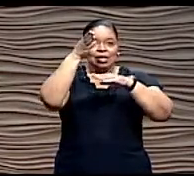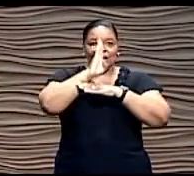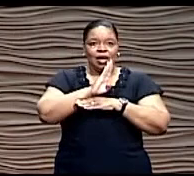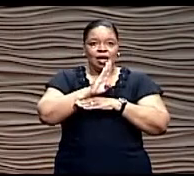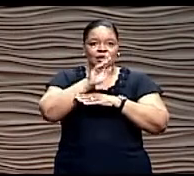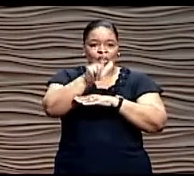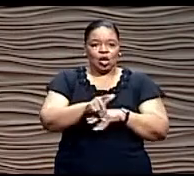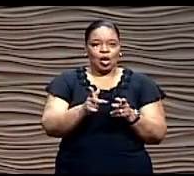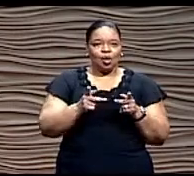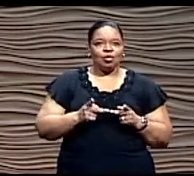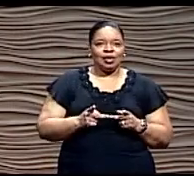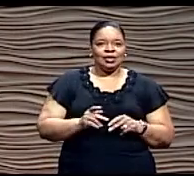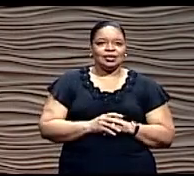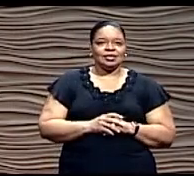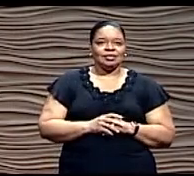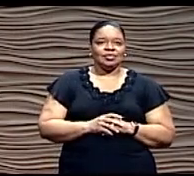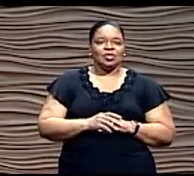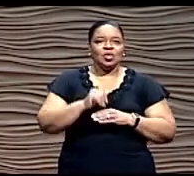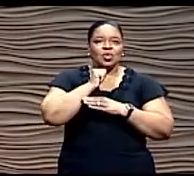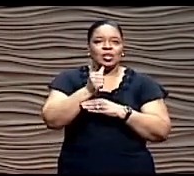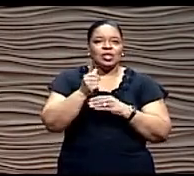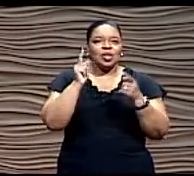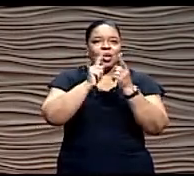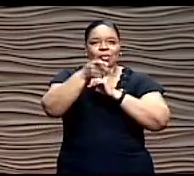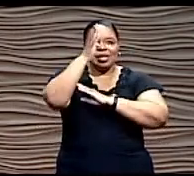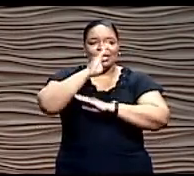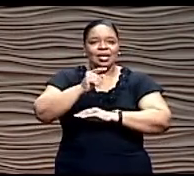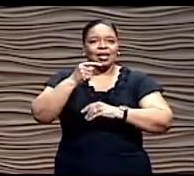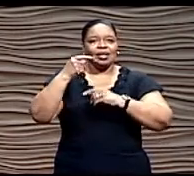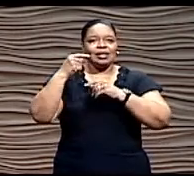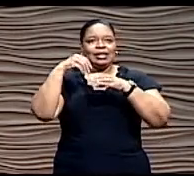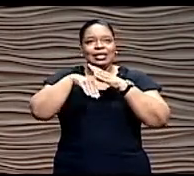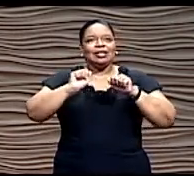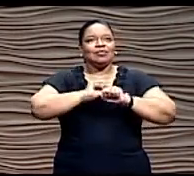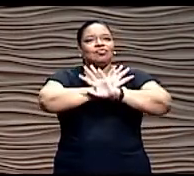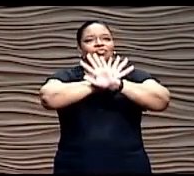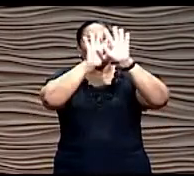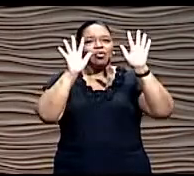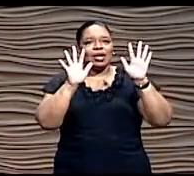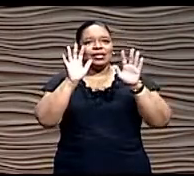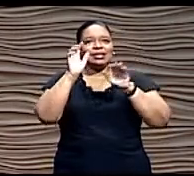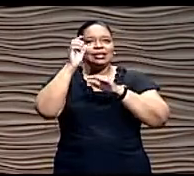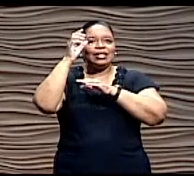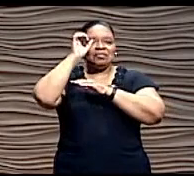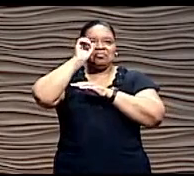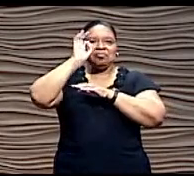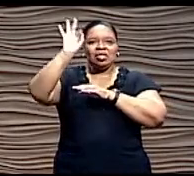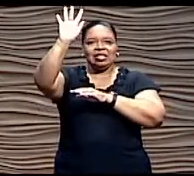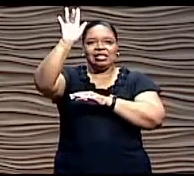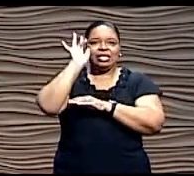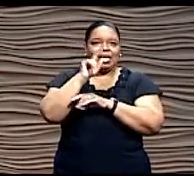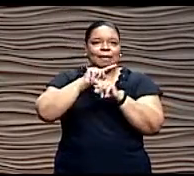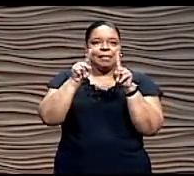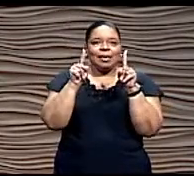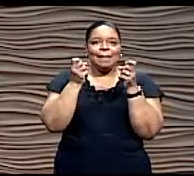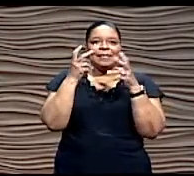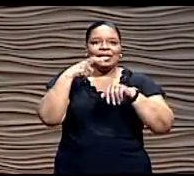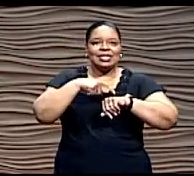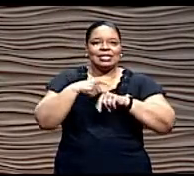We don't meet him in the bright sunlight, but many times in the dark